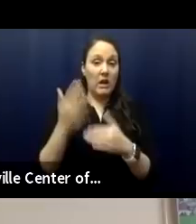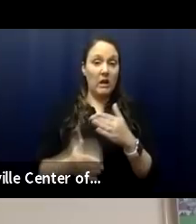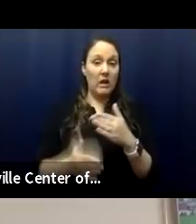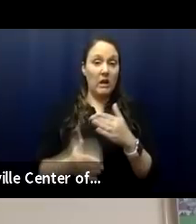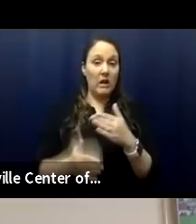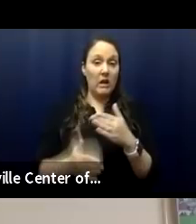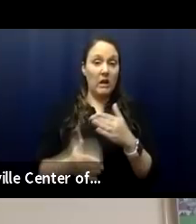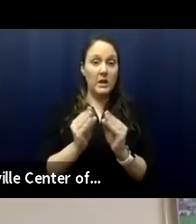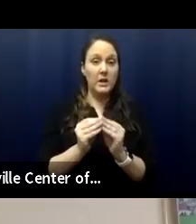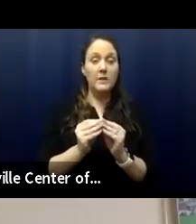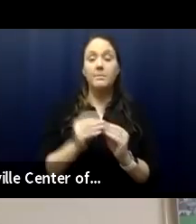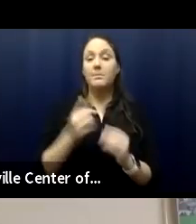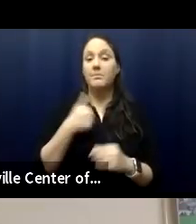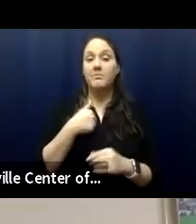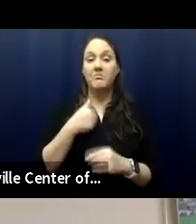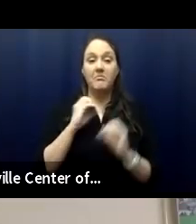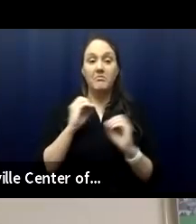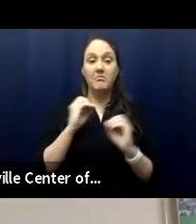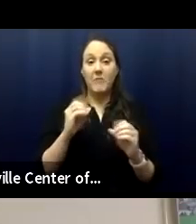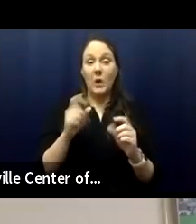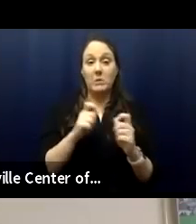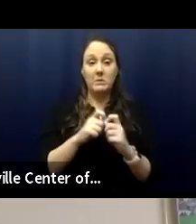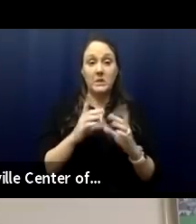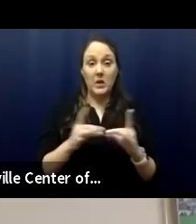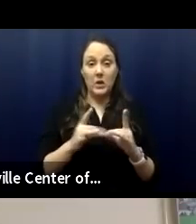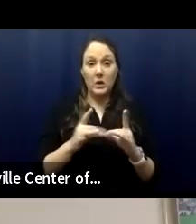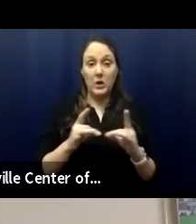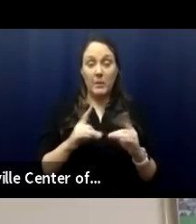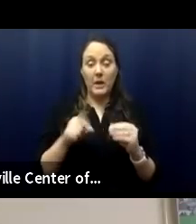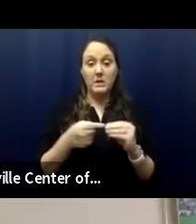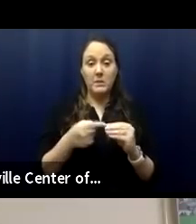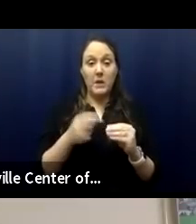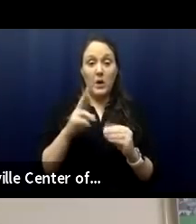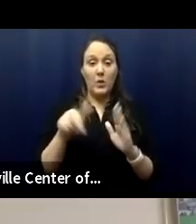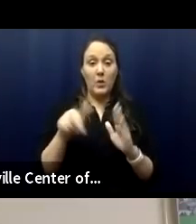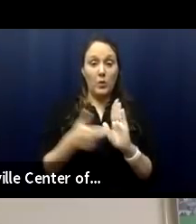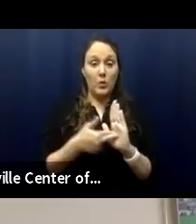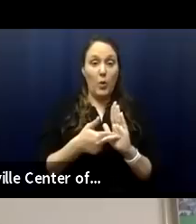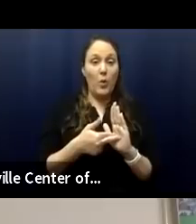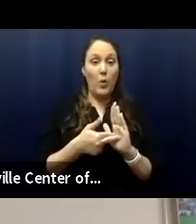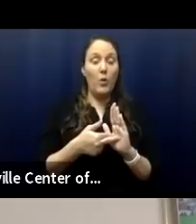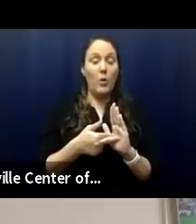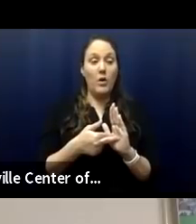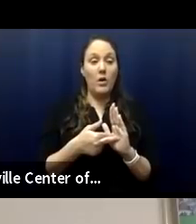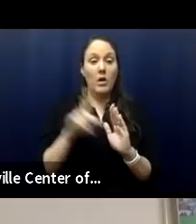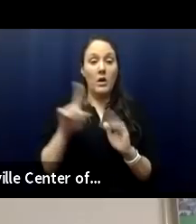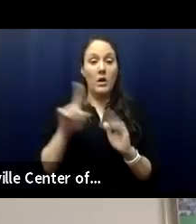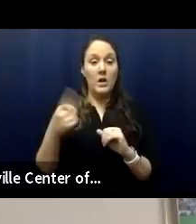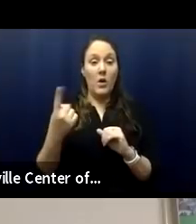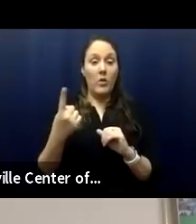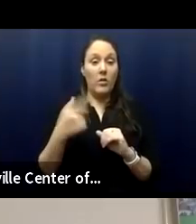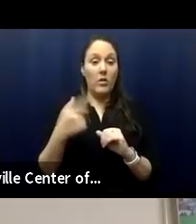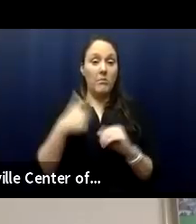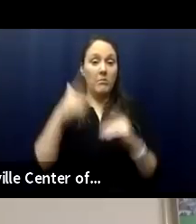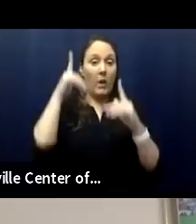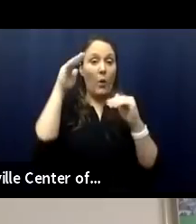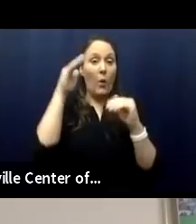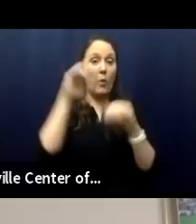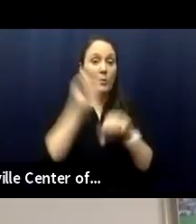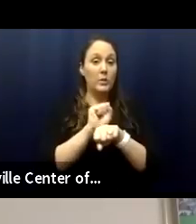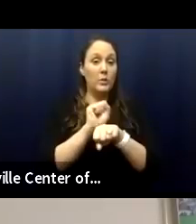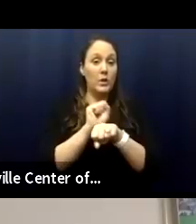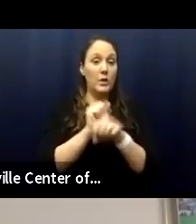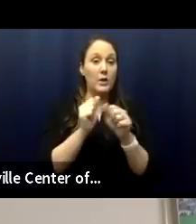I don't have any particular comments regarding the role other than what I hope to enjoy working with you all.